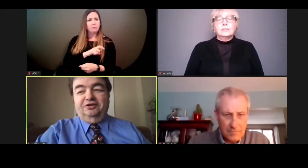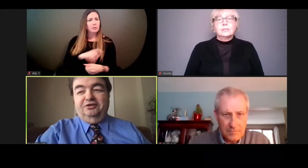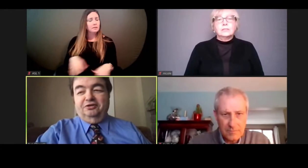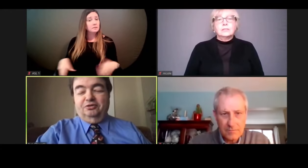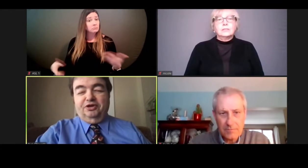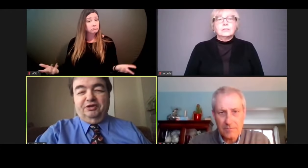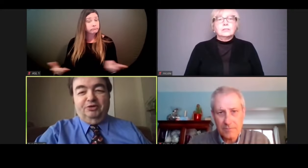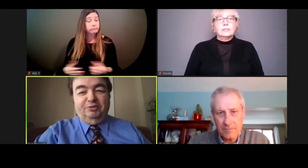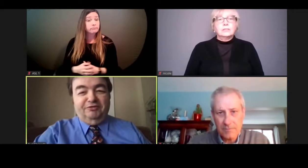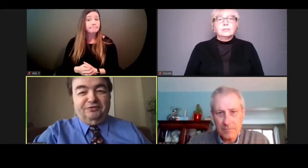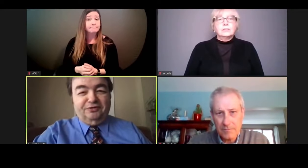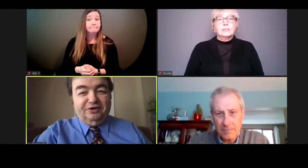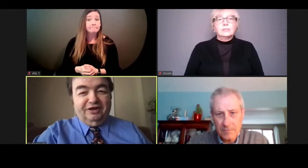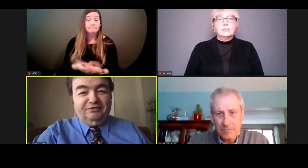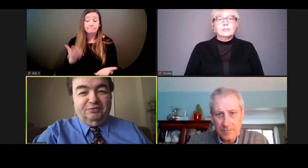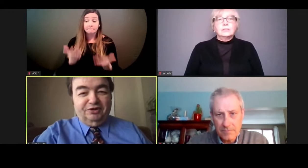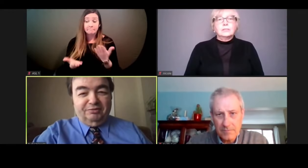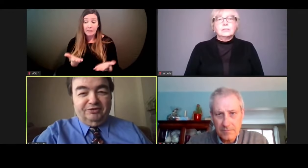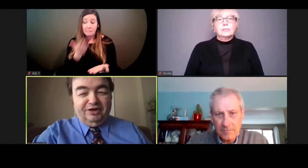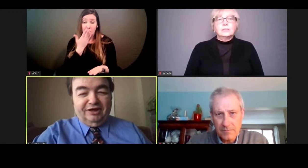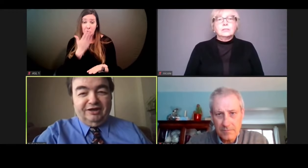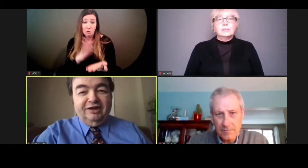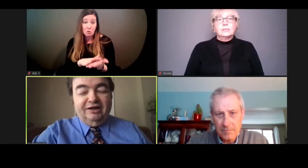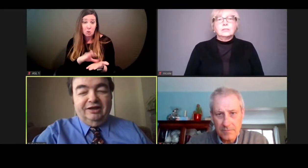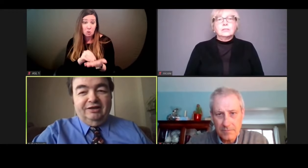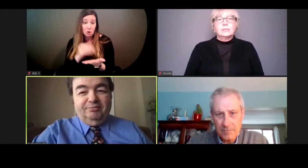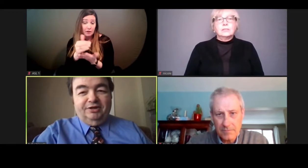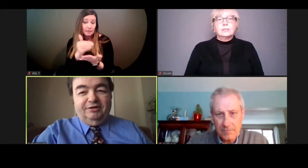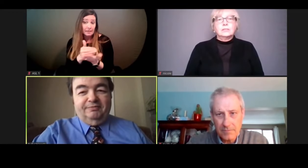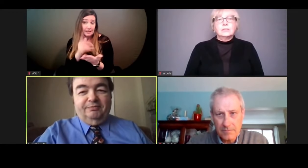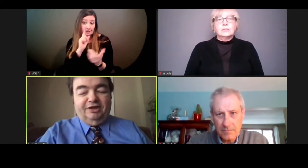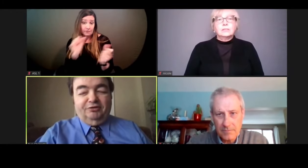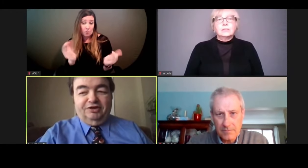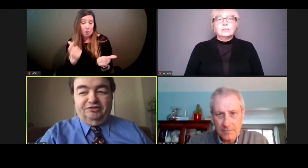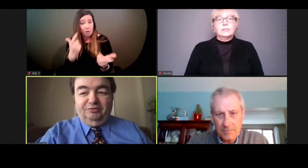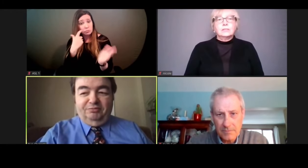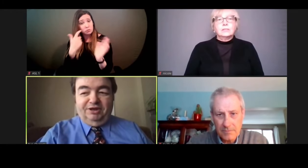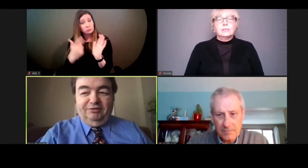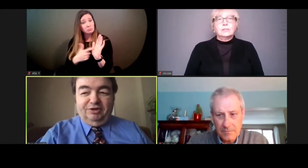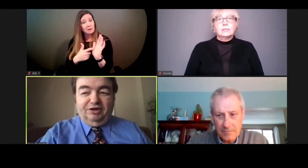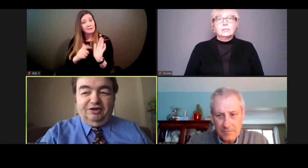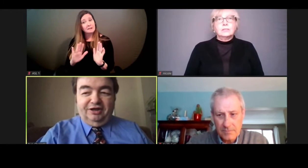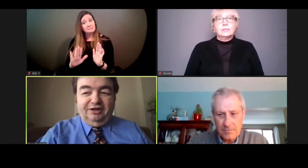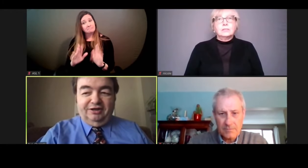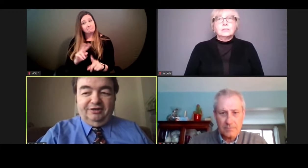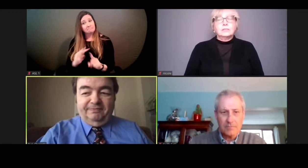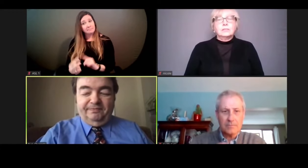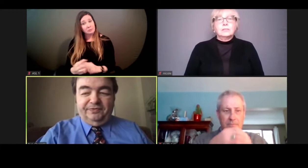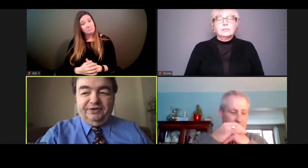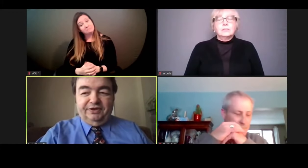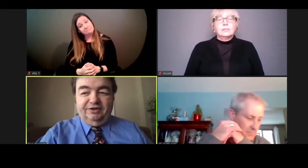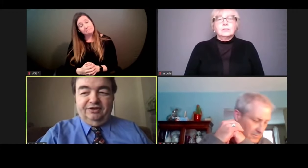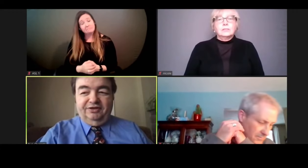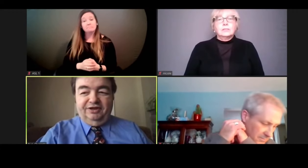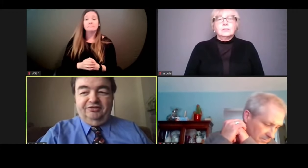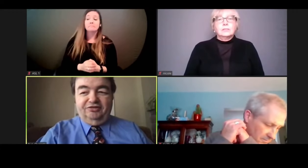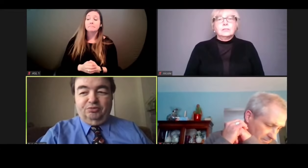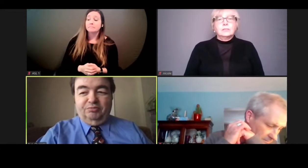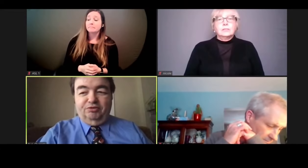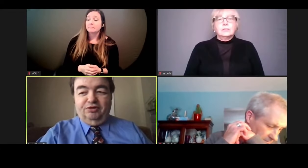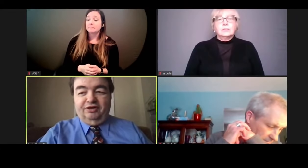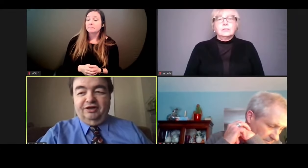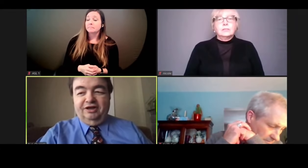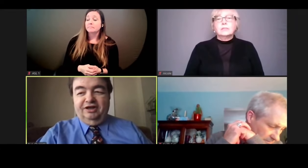good learning moment for everyone about that. But my question would be regarding the need